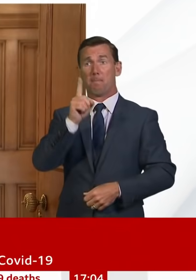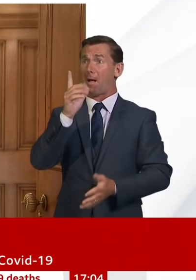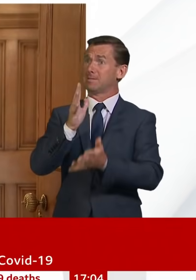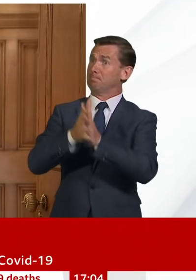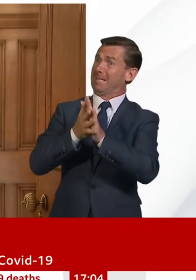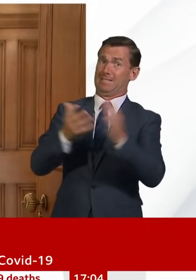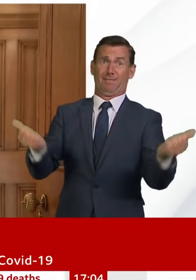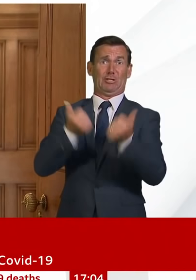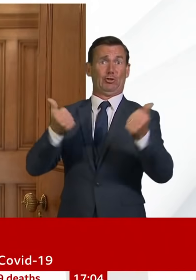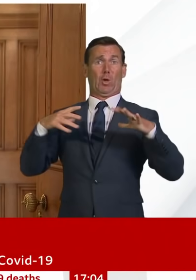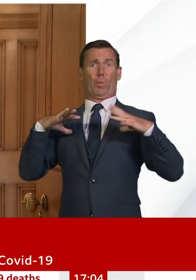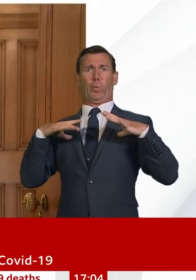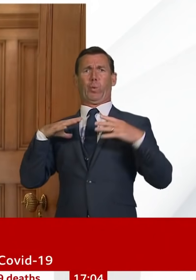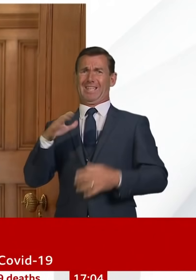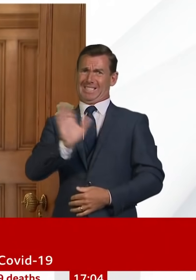most recent figures,